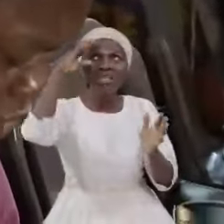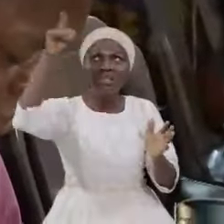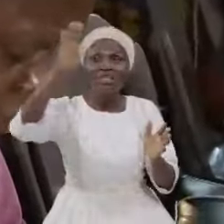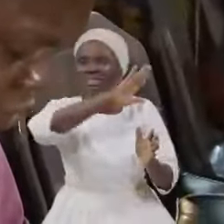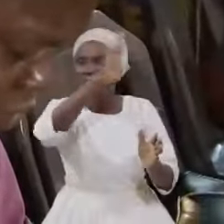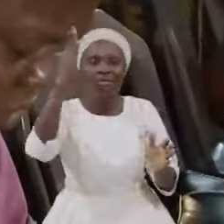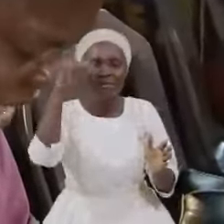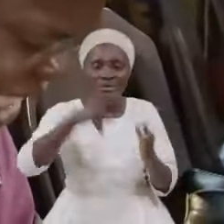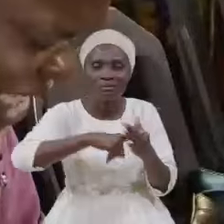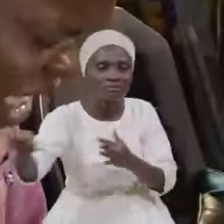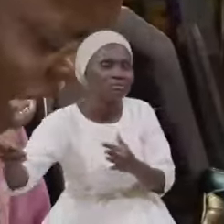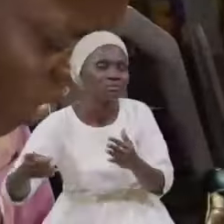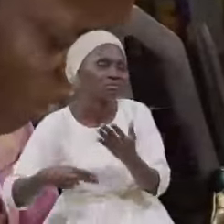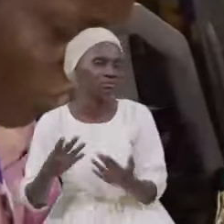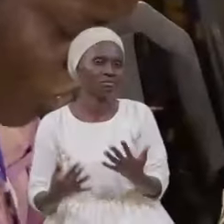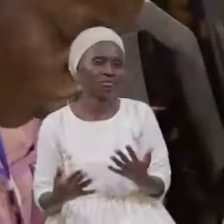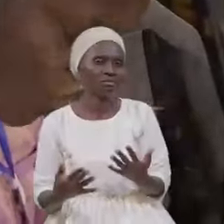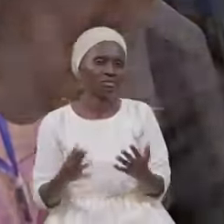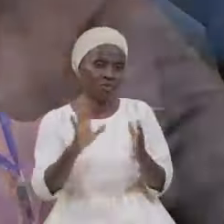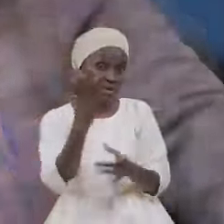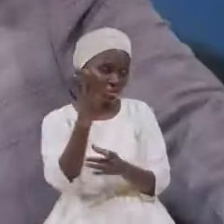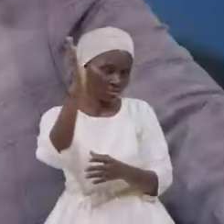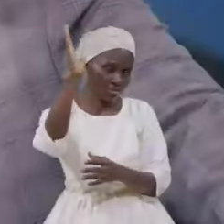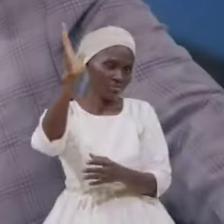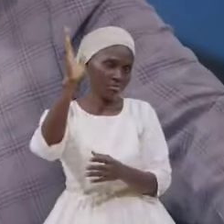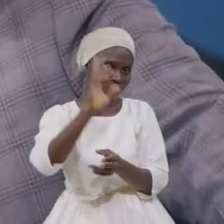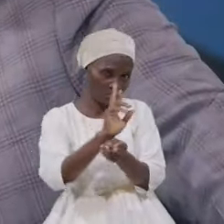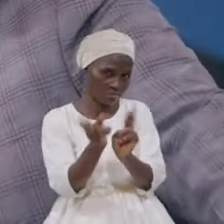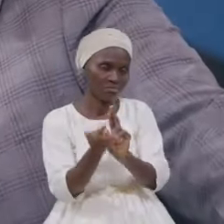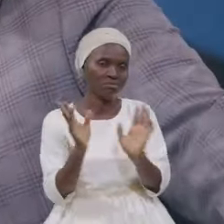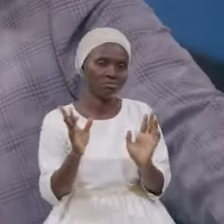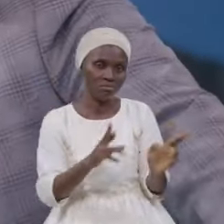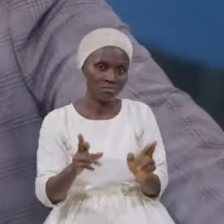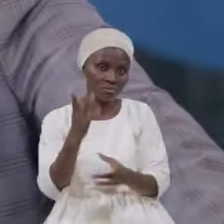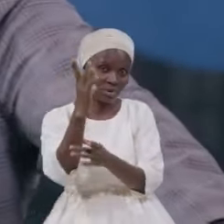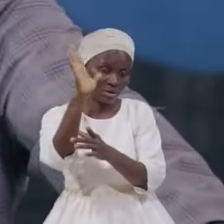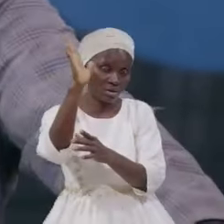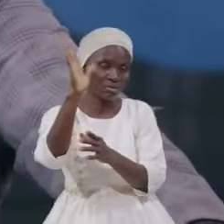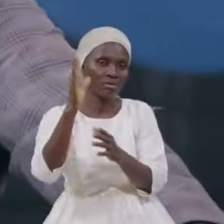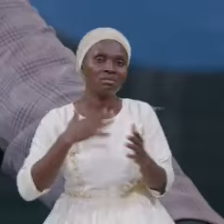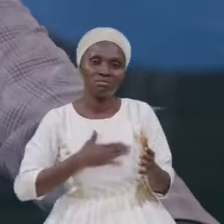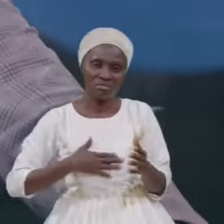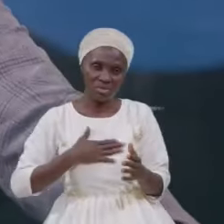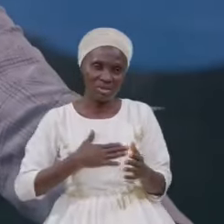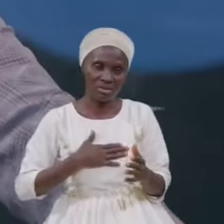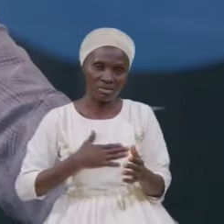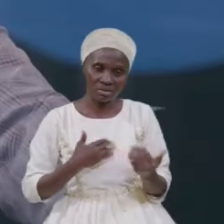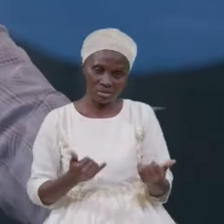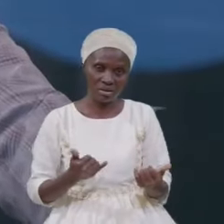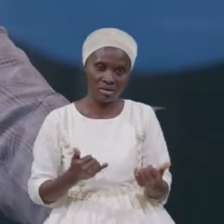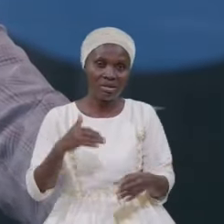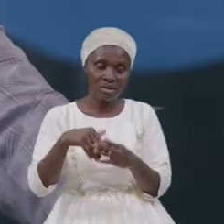there. If you are raising up your hand, please, in the name of the Lord, please stand up.